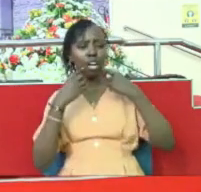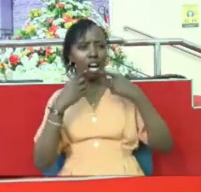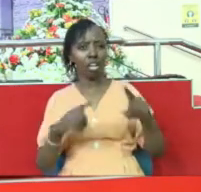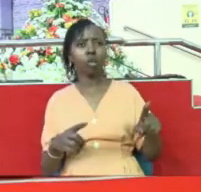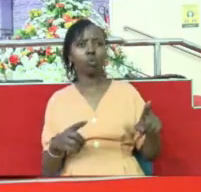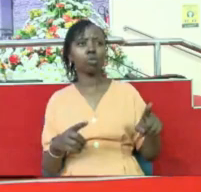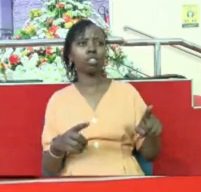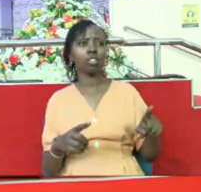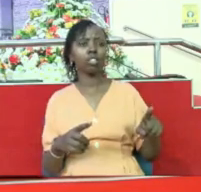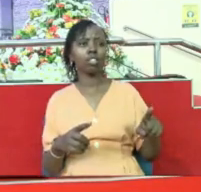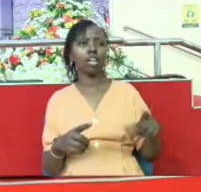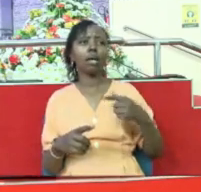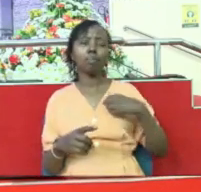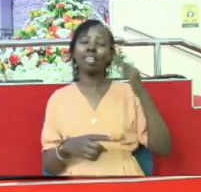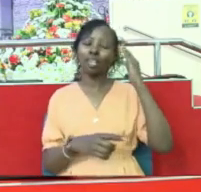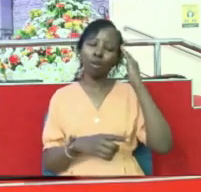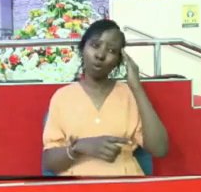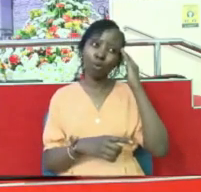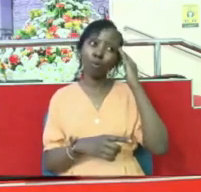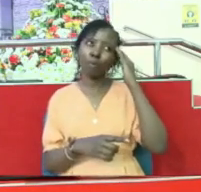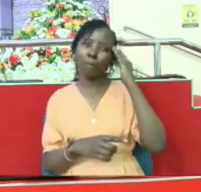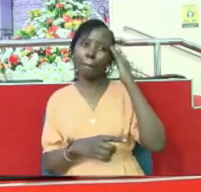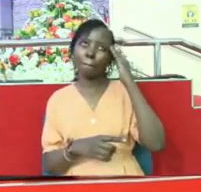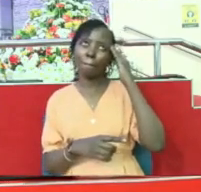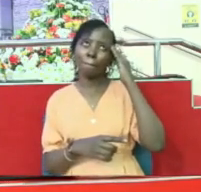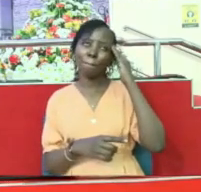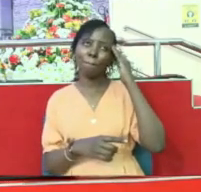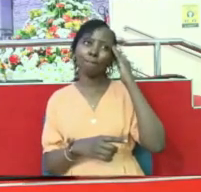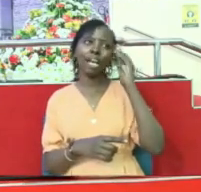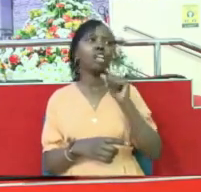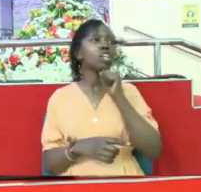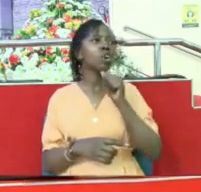a miracle and I knew you cannot take for granted